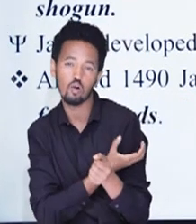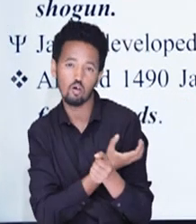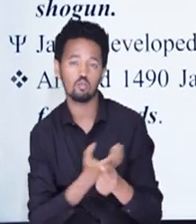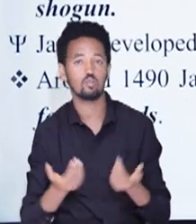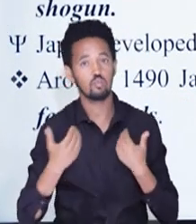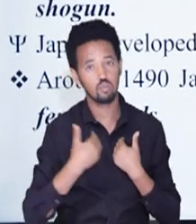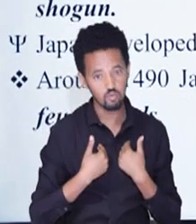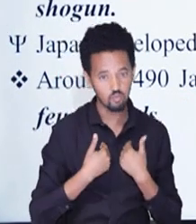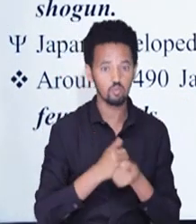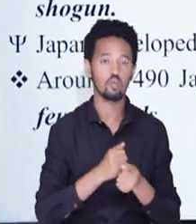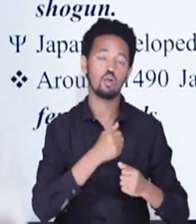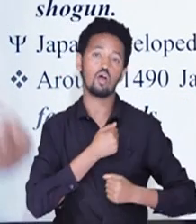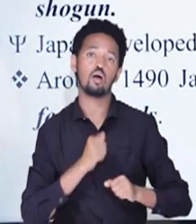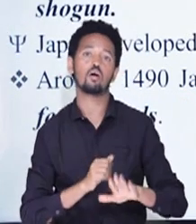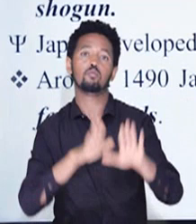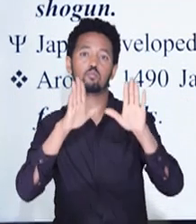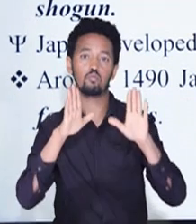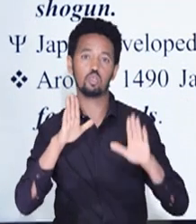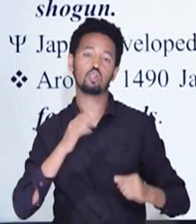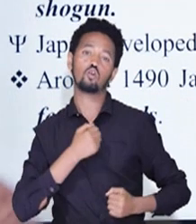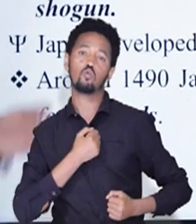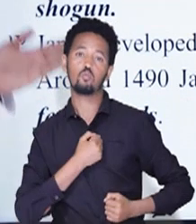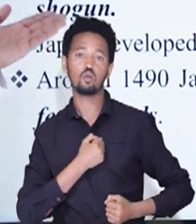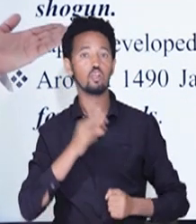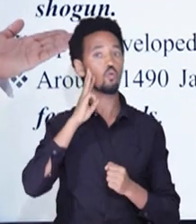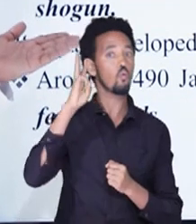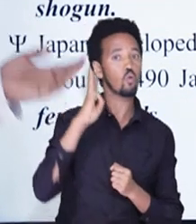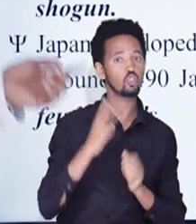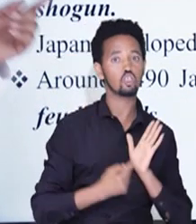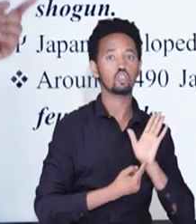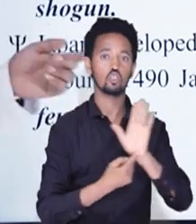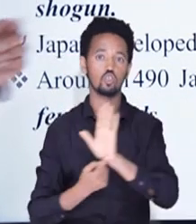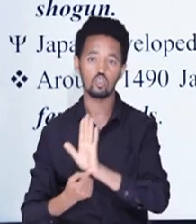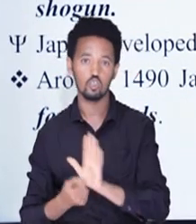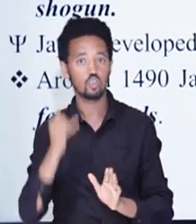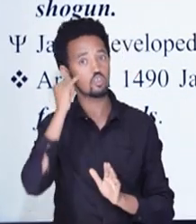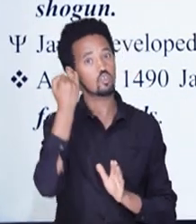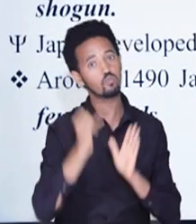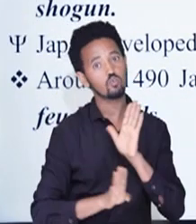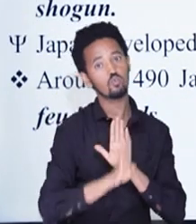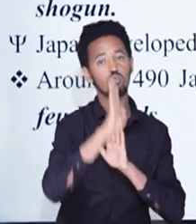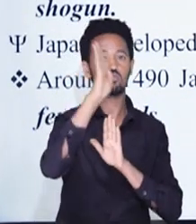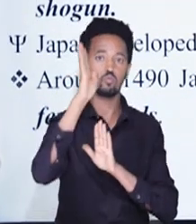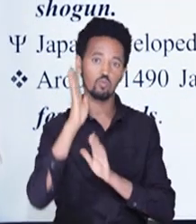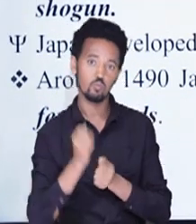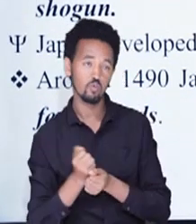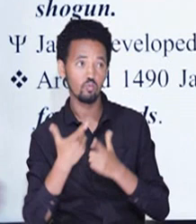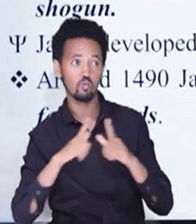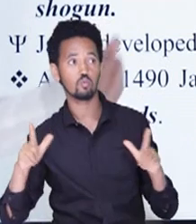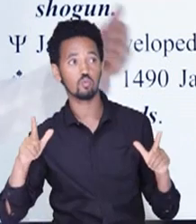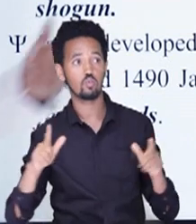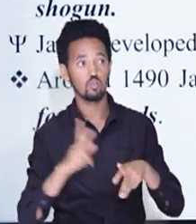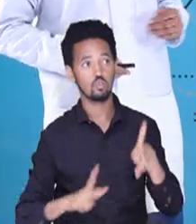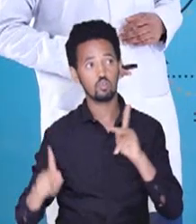of army commander. The army commander was shogun. The Japan developed a feudal-like